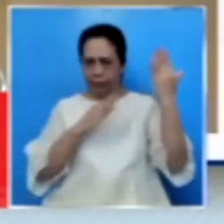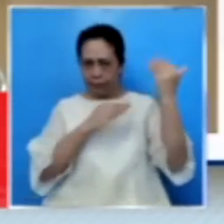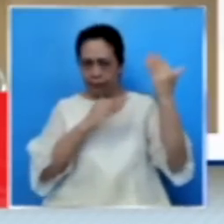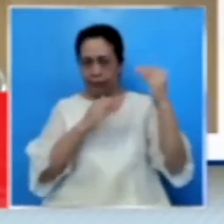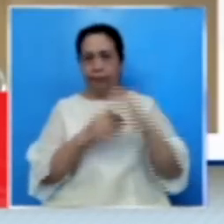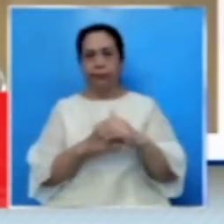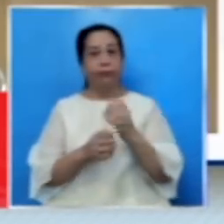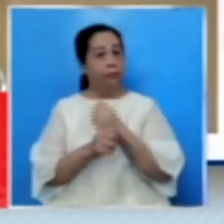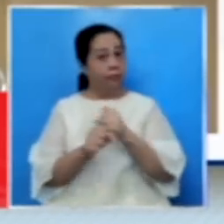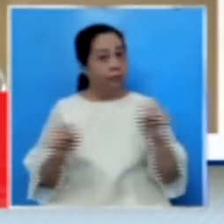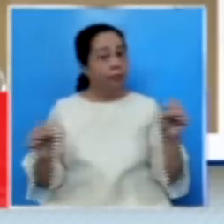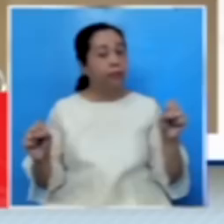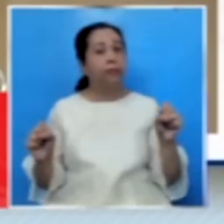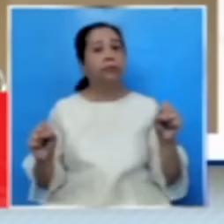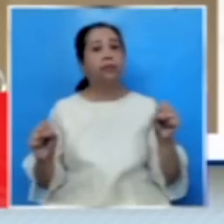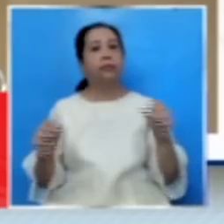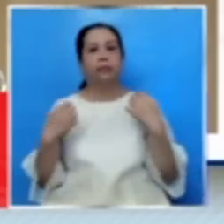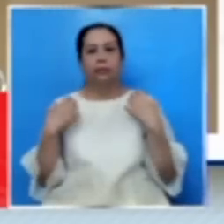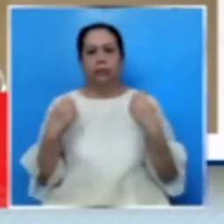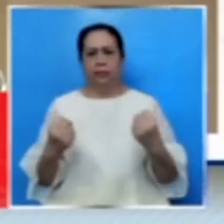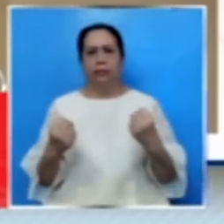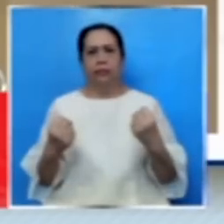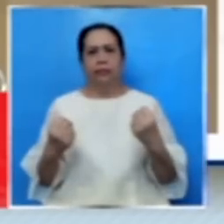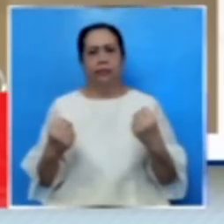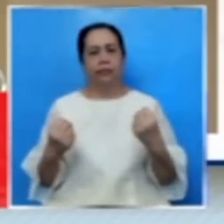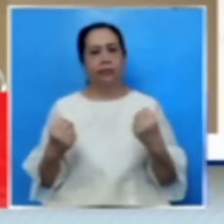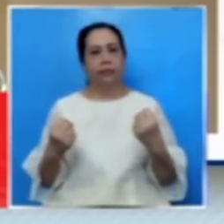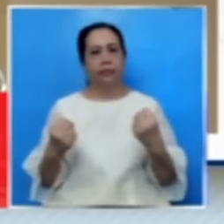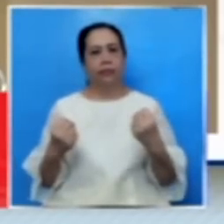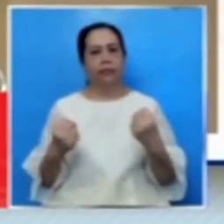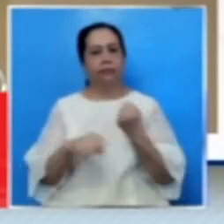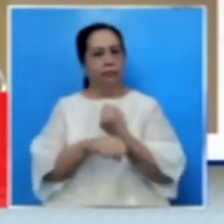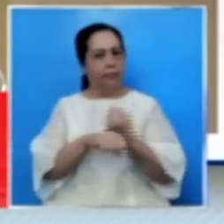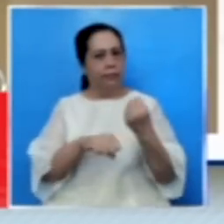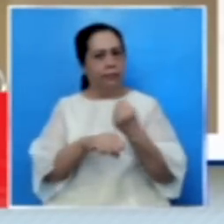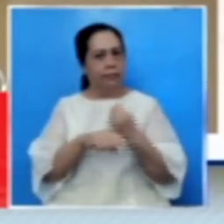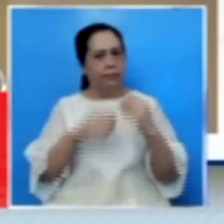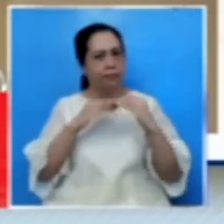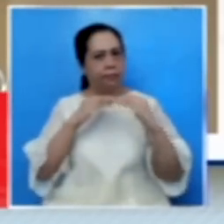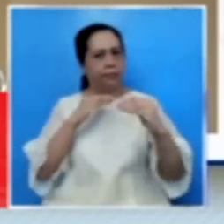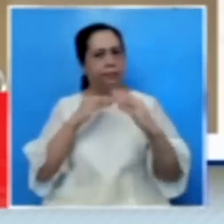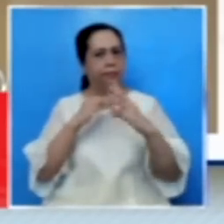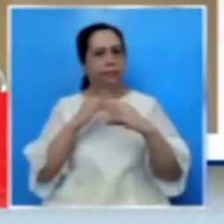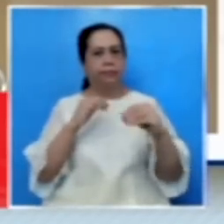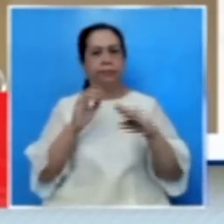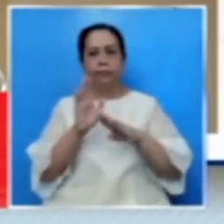security, strength, stability, and progress.